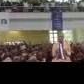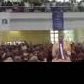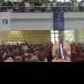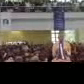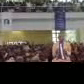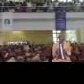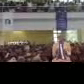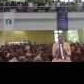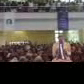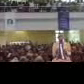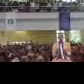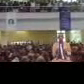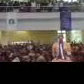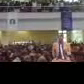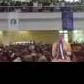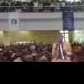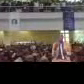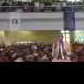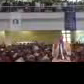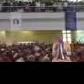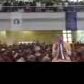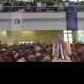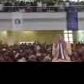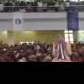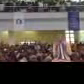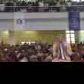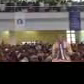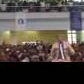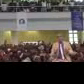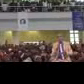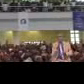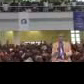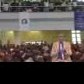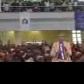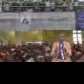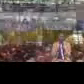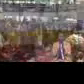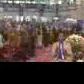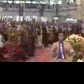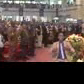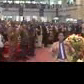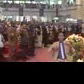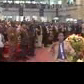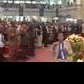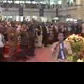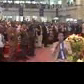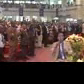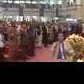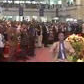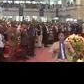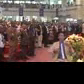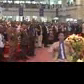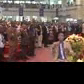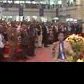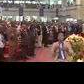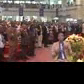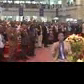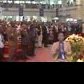power. Where there was sadness, let there be joy. Let there be